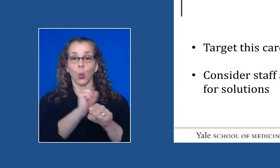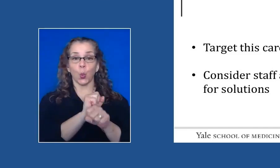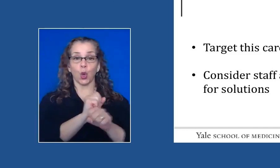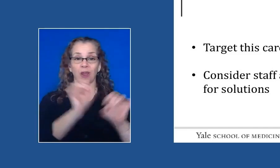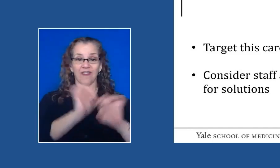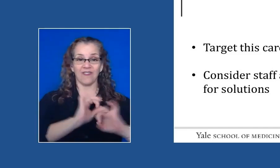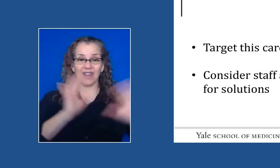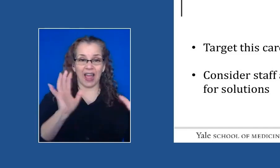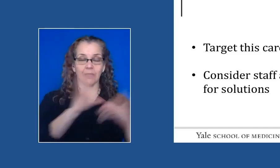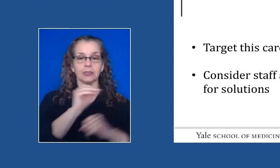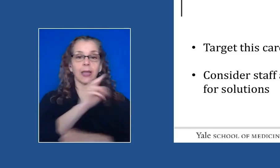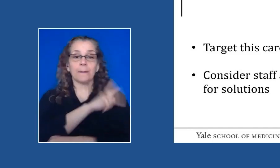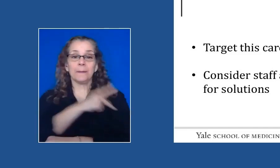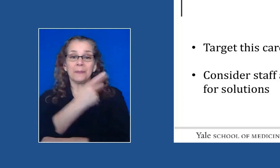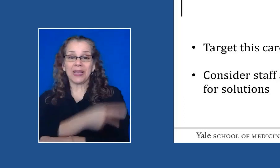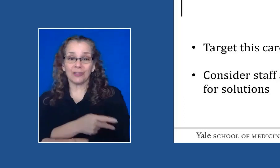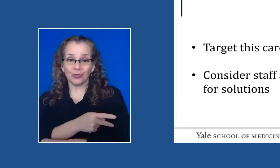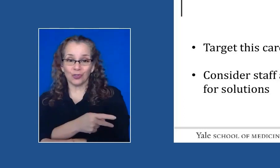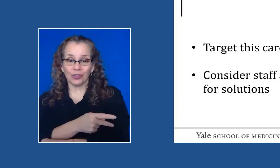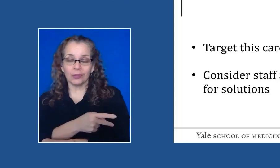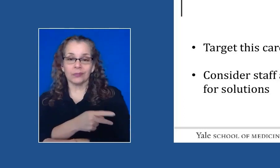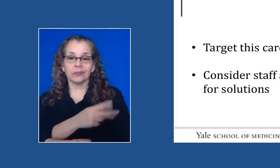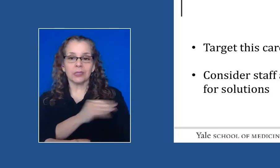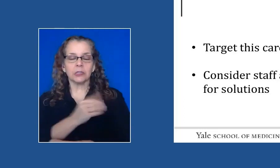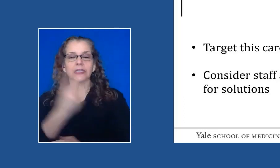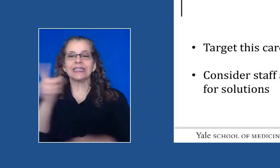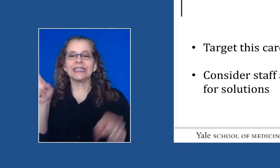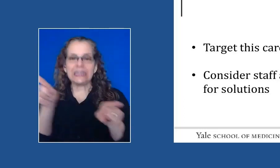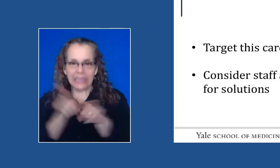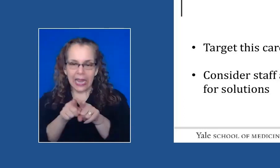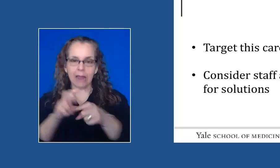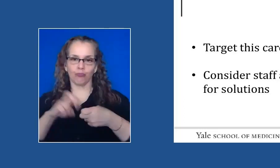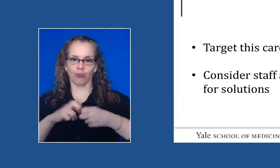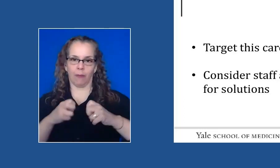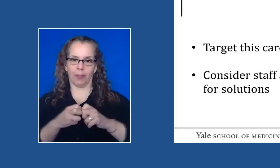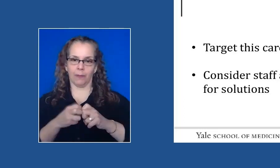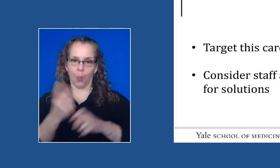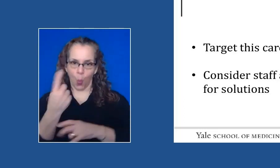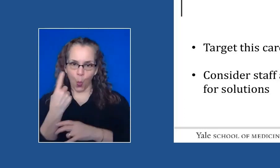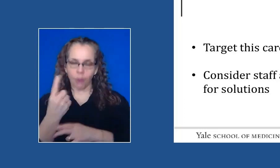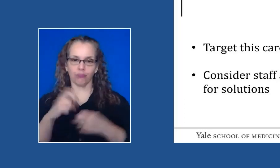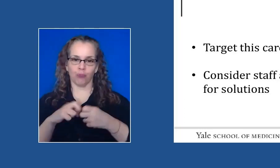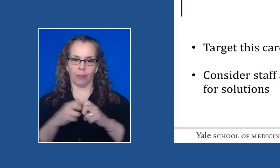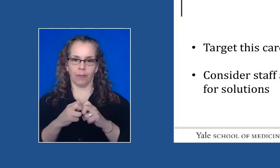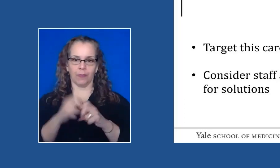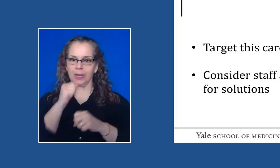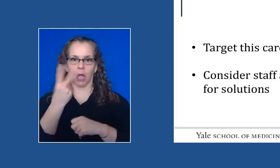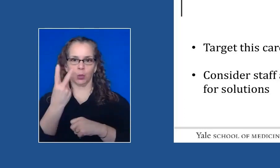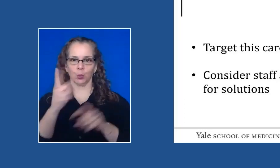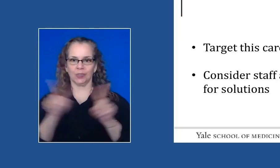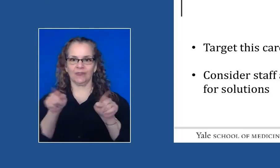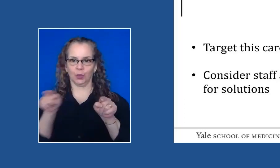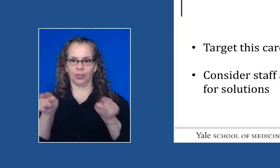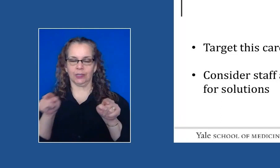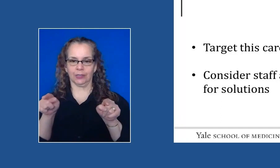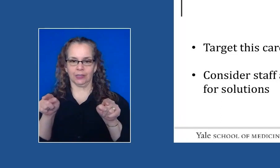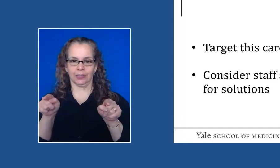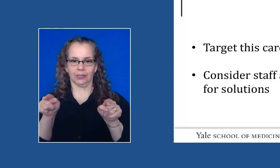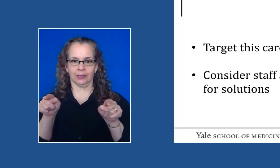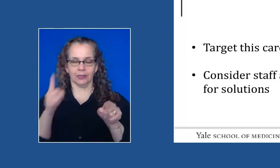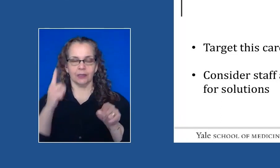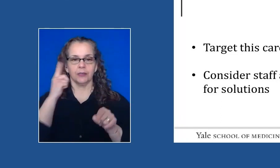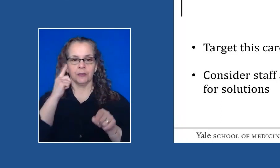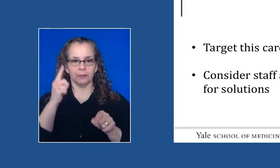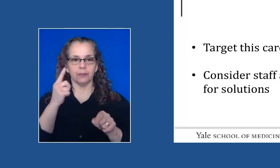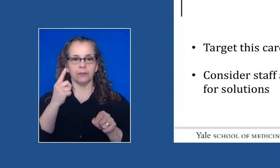and patient centeredness as one and the same problem linked together. And that when we think about interventions and solutions, those things need to actually be